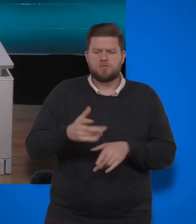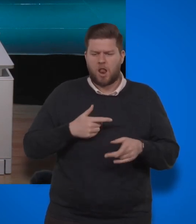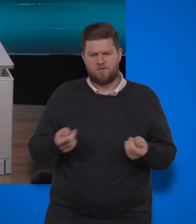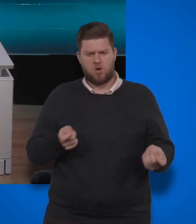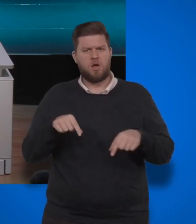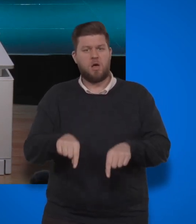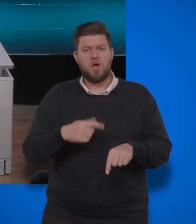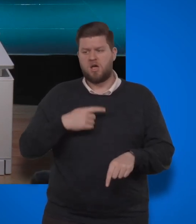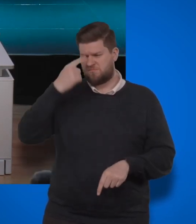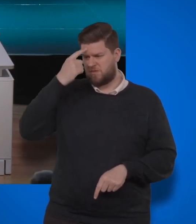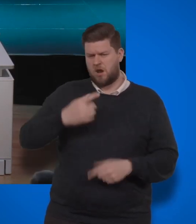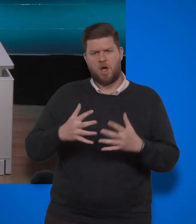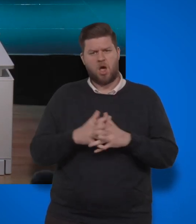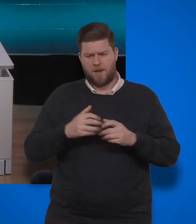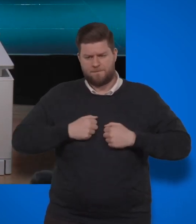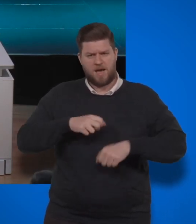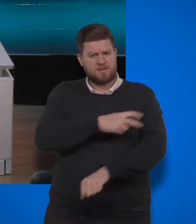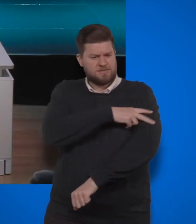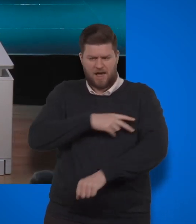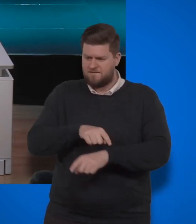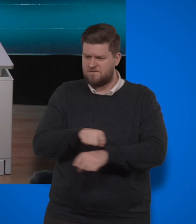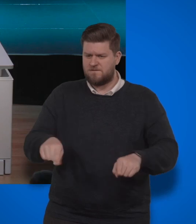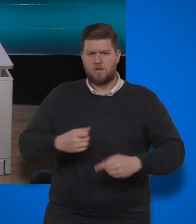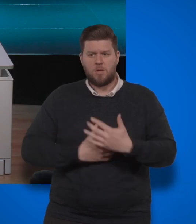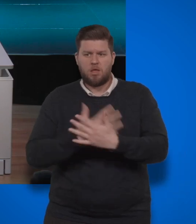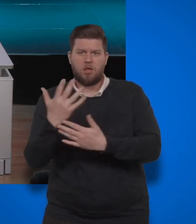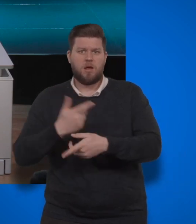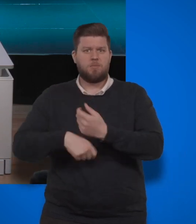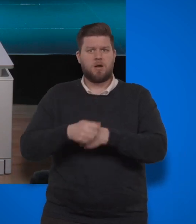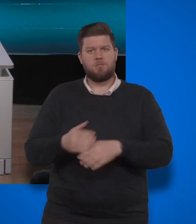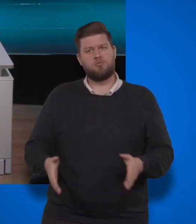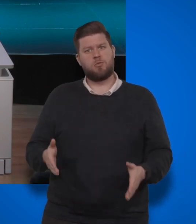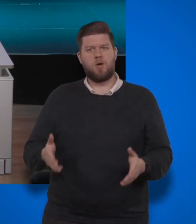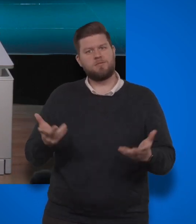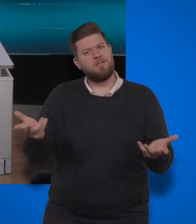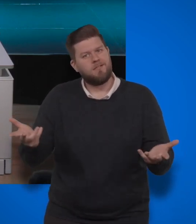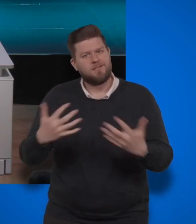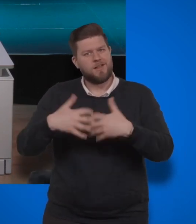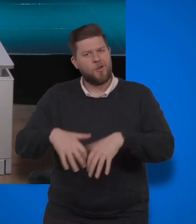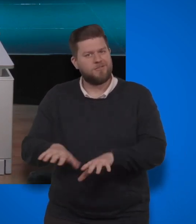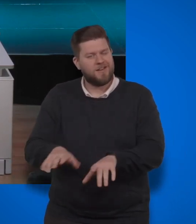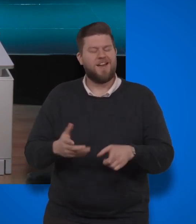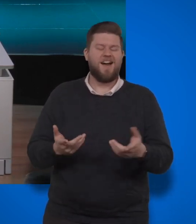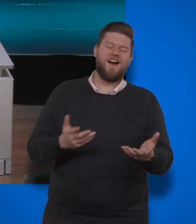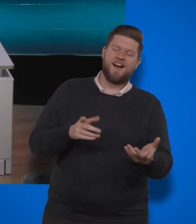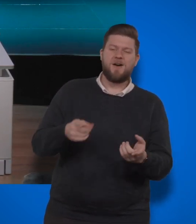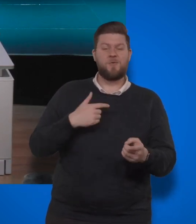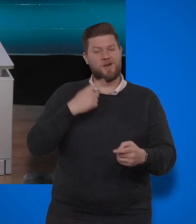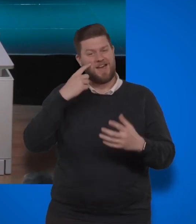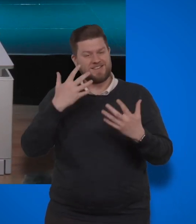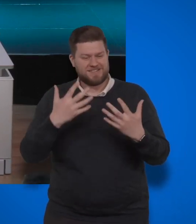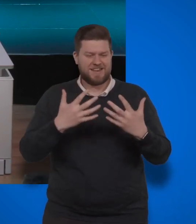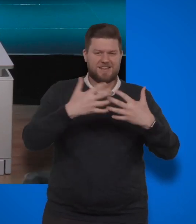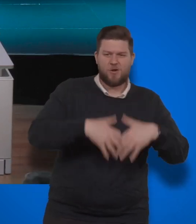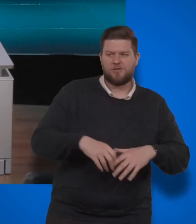staff development team might evolve into a transhumanism function. You've highlighted how technology might continue to enhance